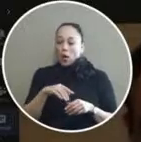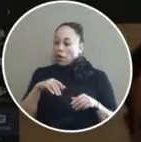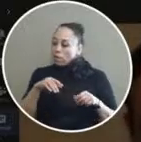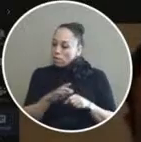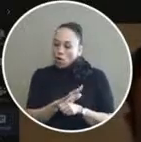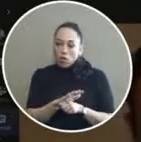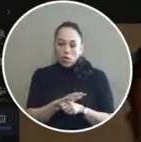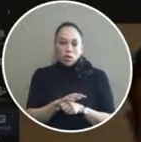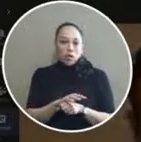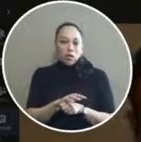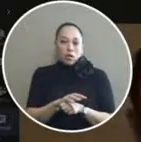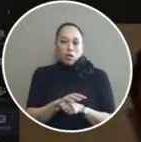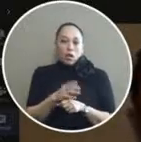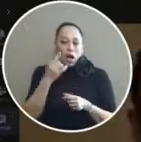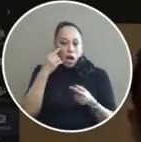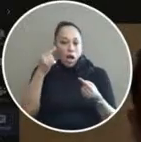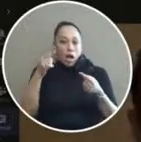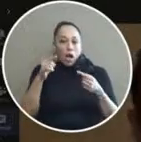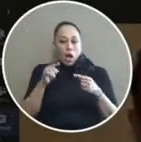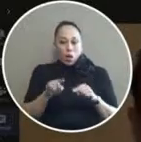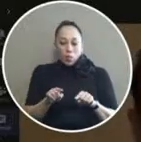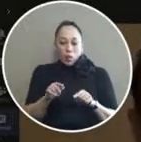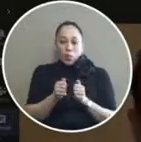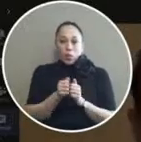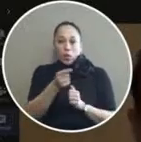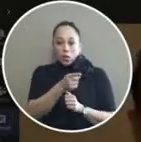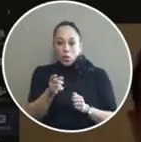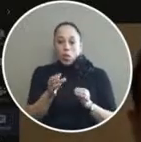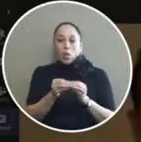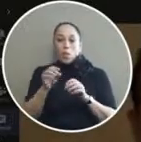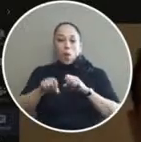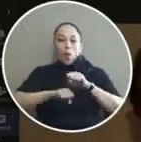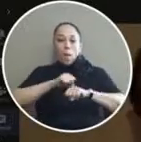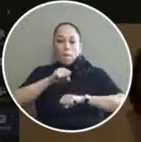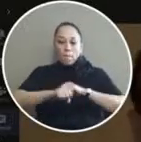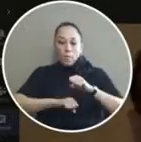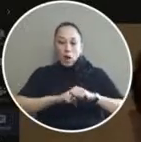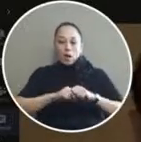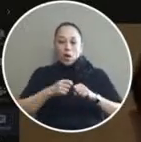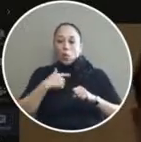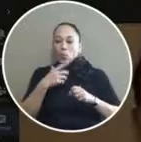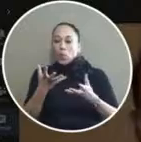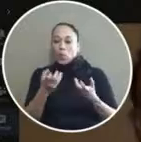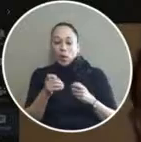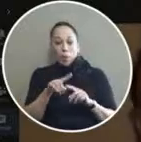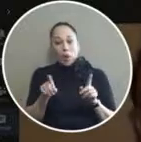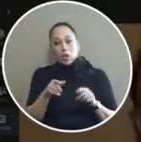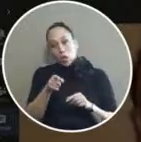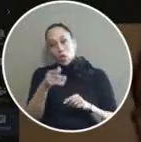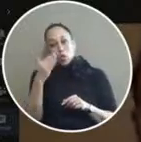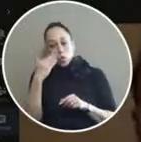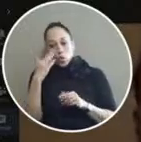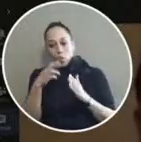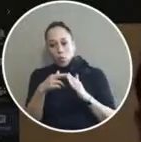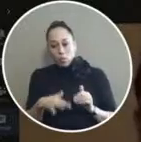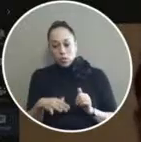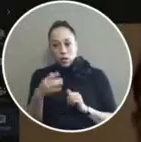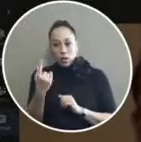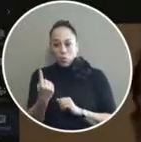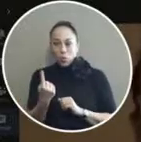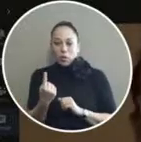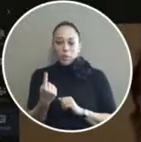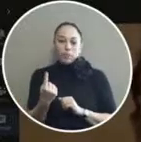absolutely agreeing with you that more bike lanes we absolutely want to do. But as you know, Representative Sourcebine,